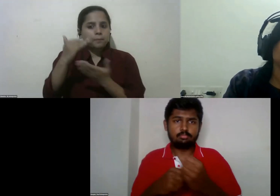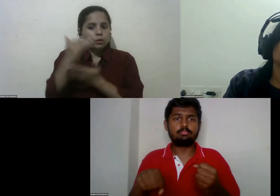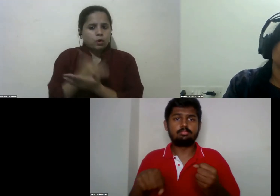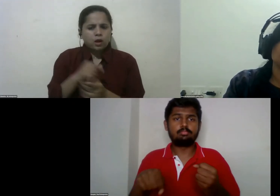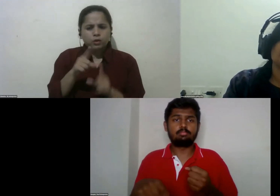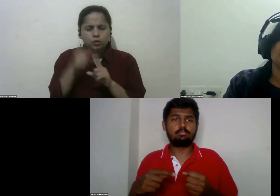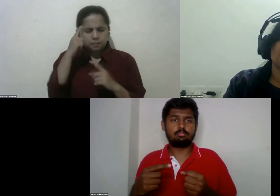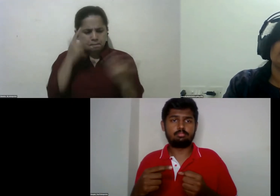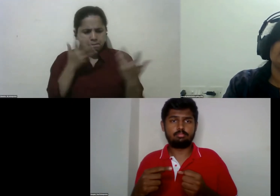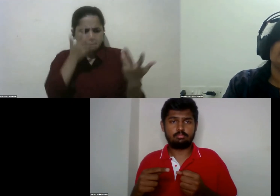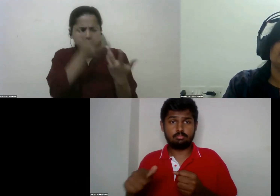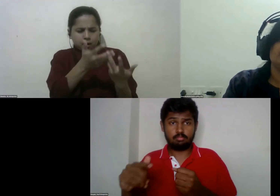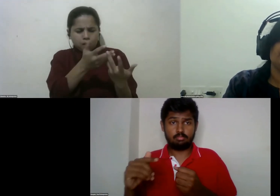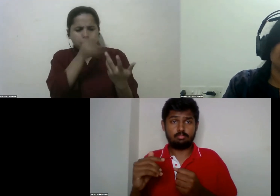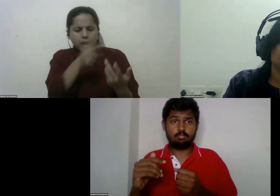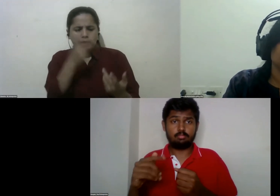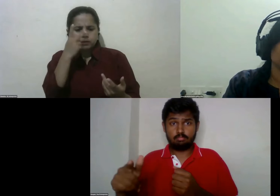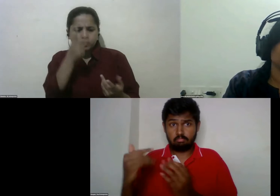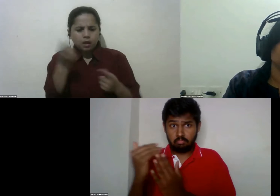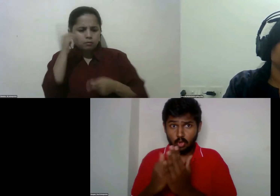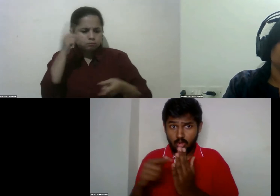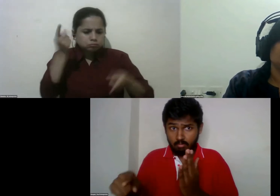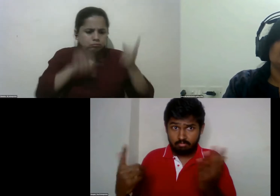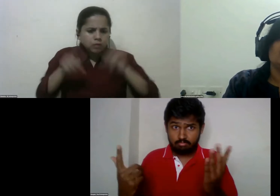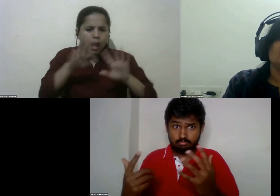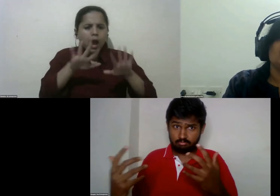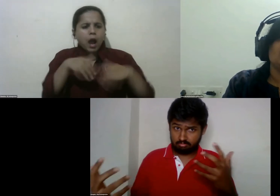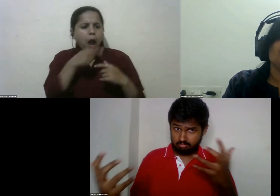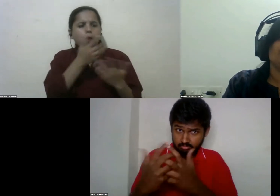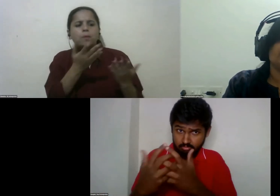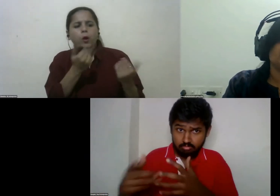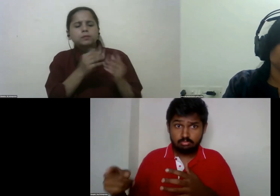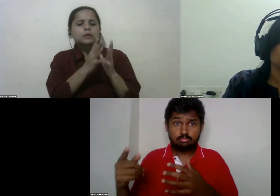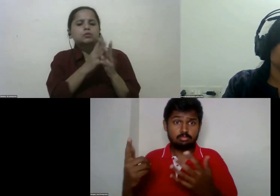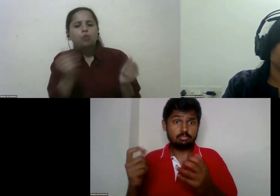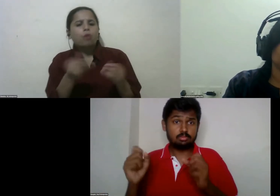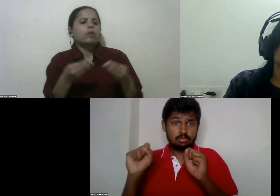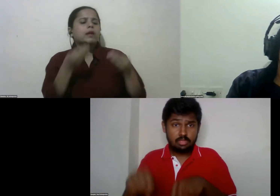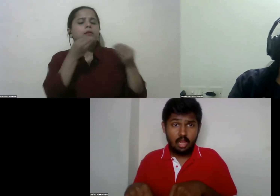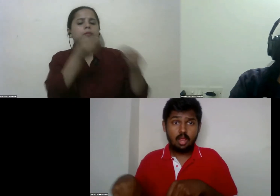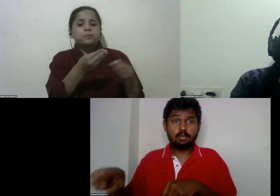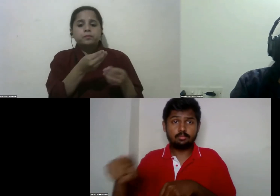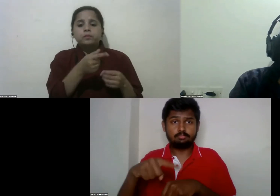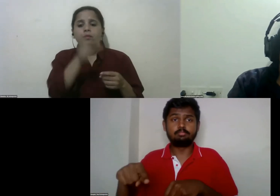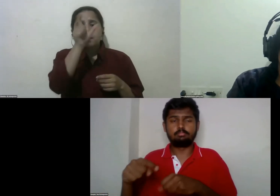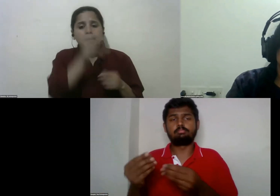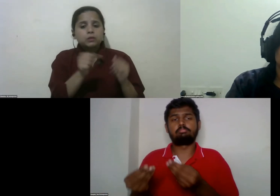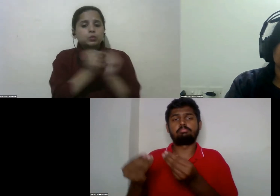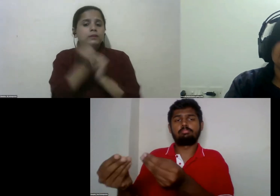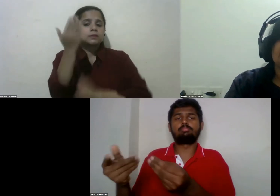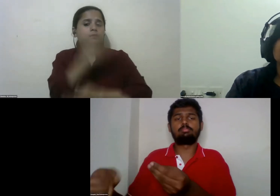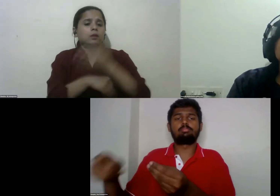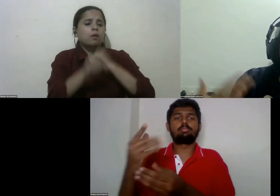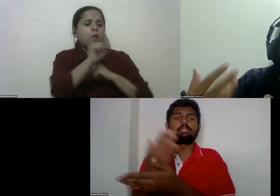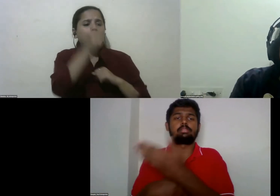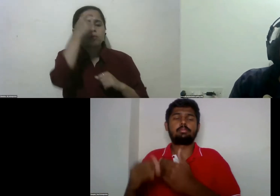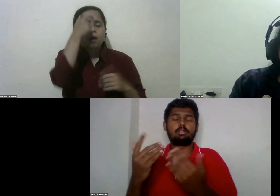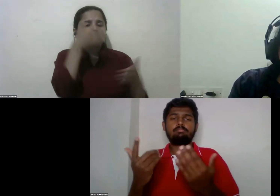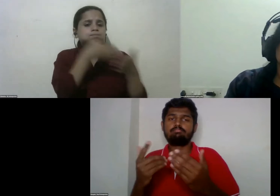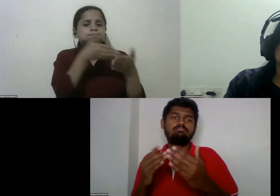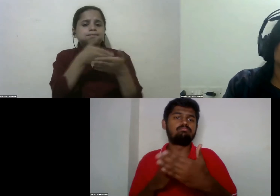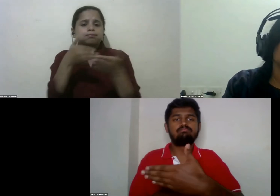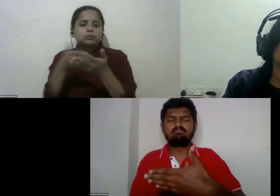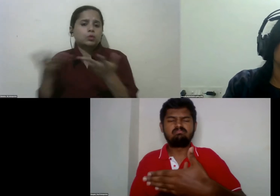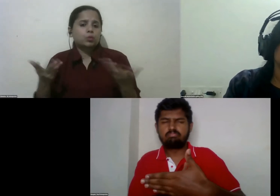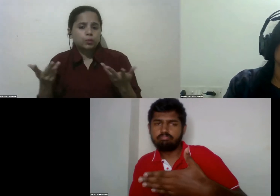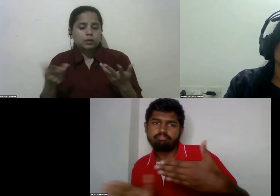the need for cross-sectoral recognition of the issues of persons with disabilities. This conversation